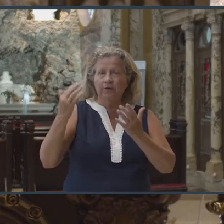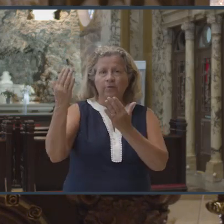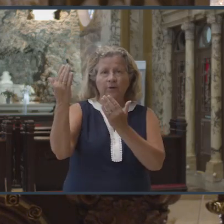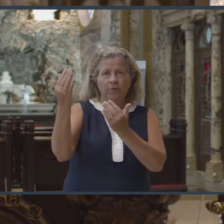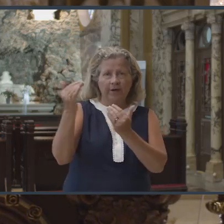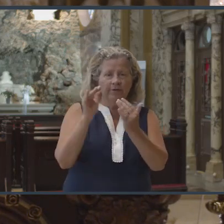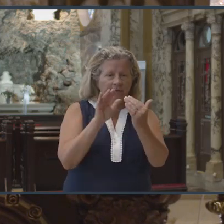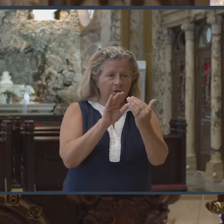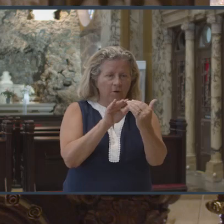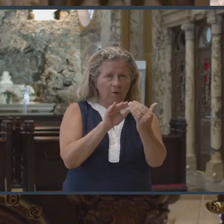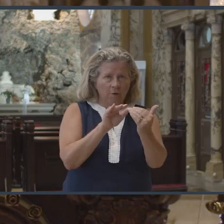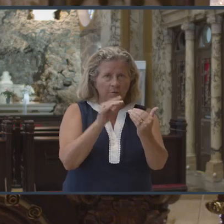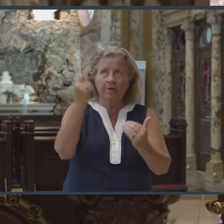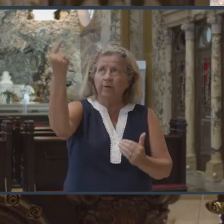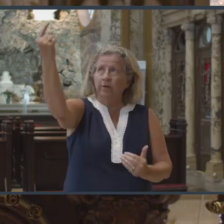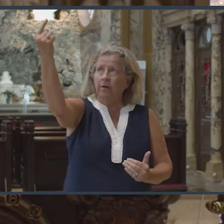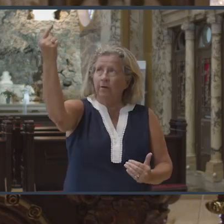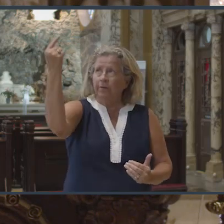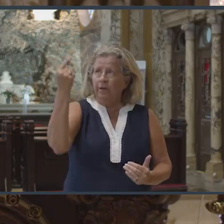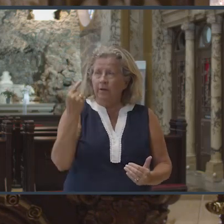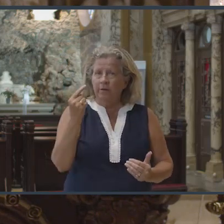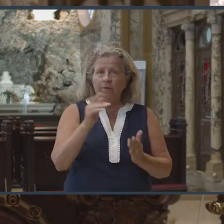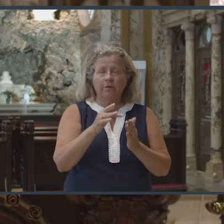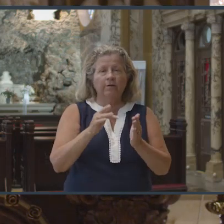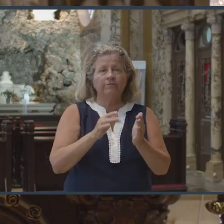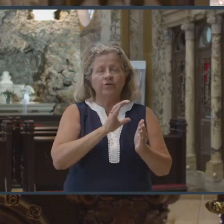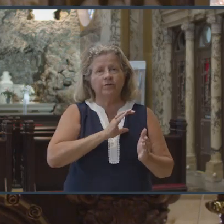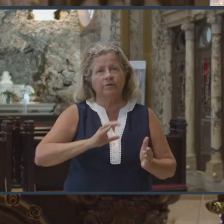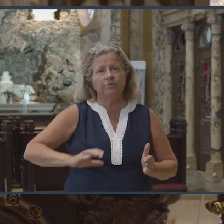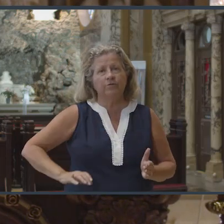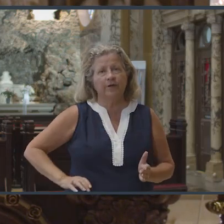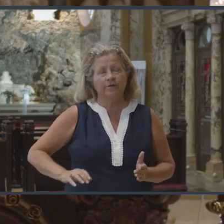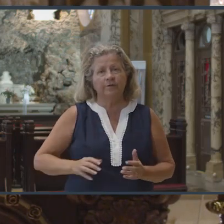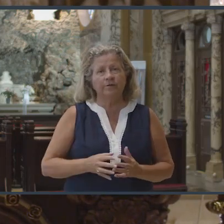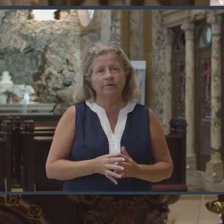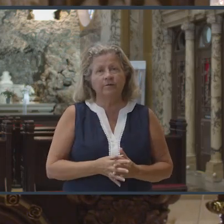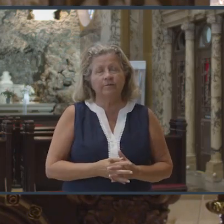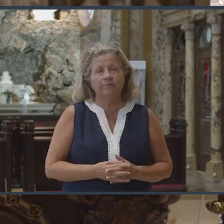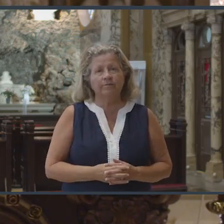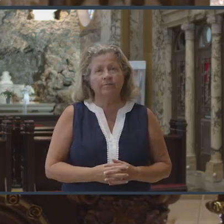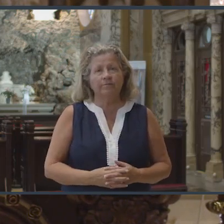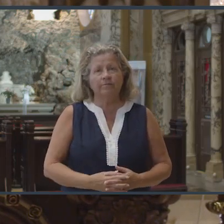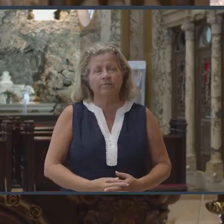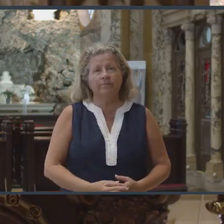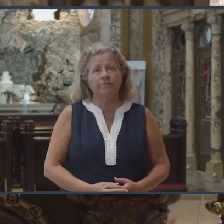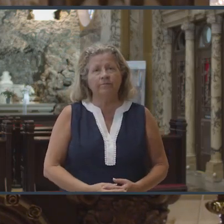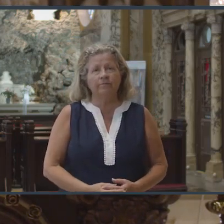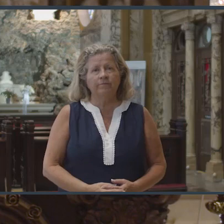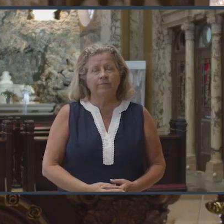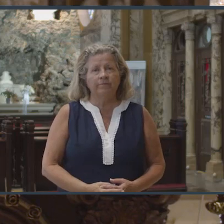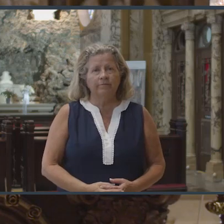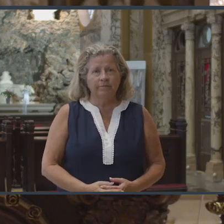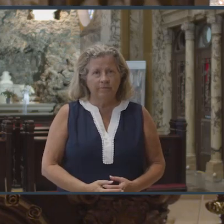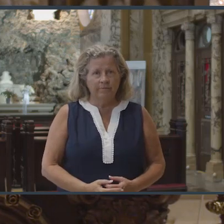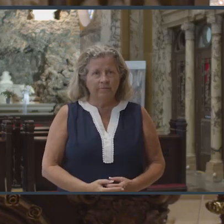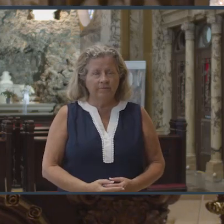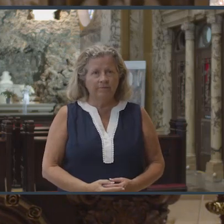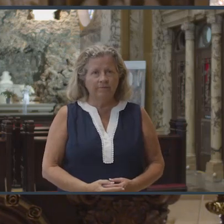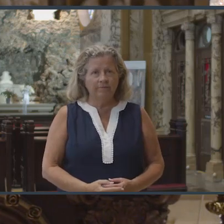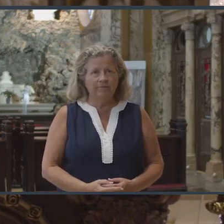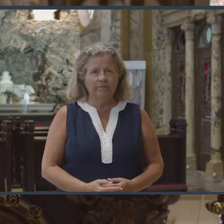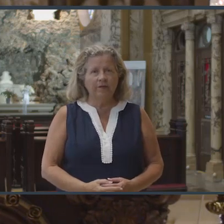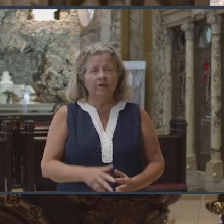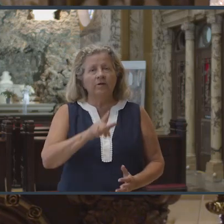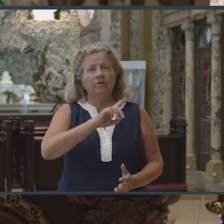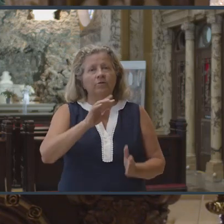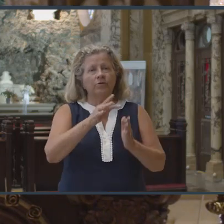hope and the coming of our Savior, Jesus Christ. For the kingdom and the power and the glory are yours, now and forever.